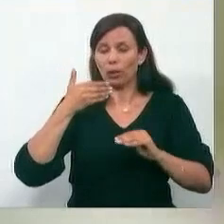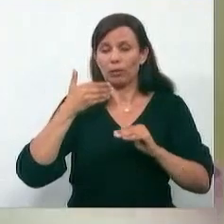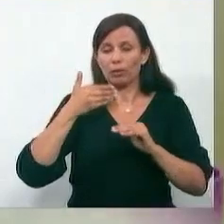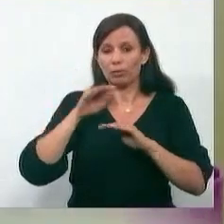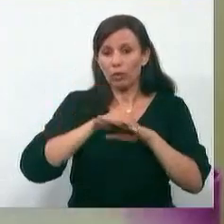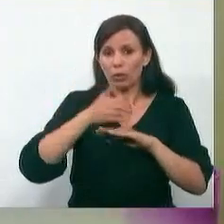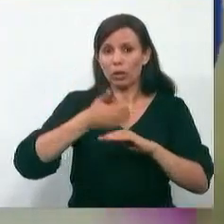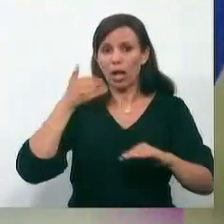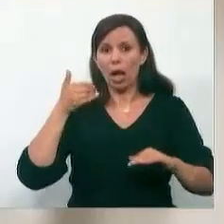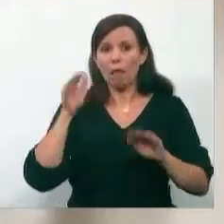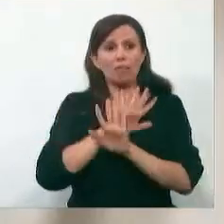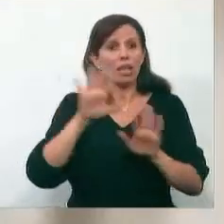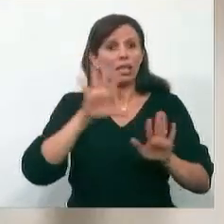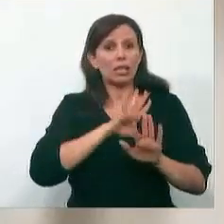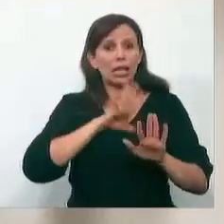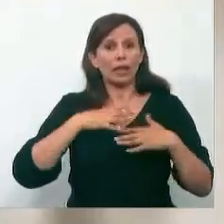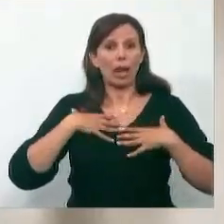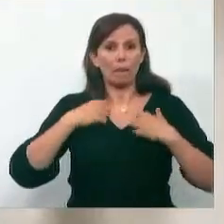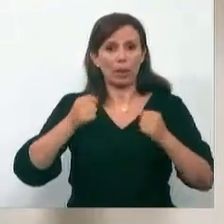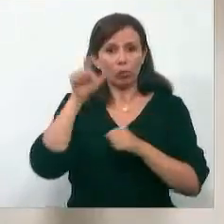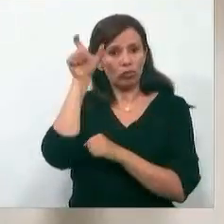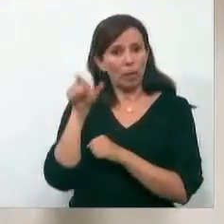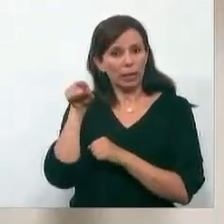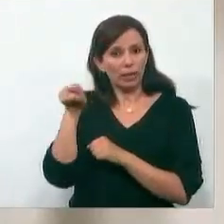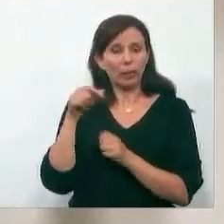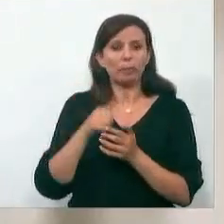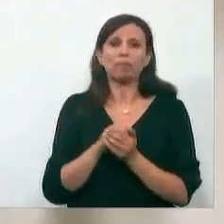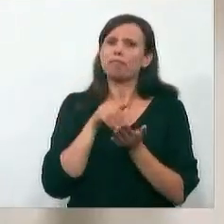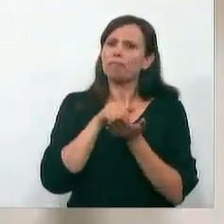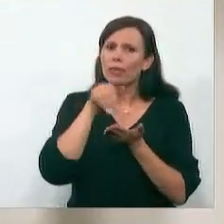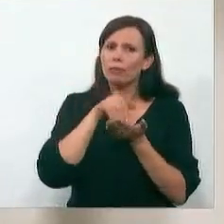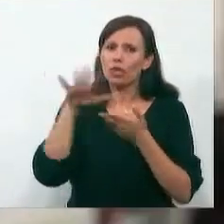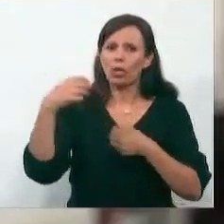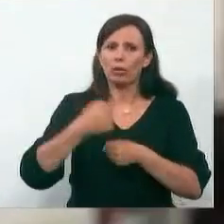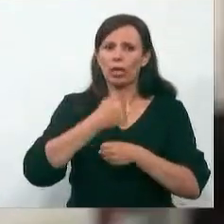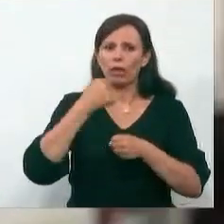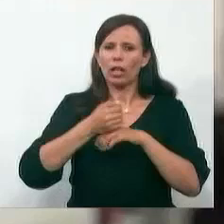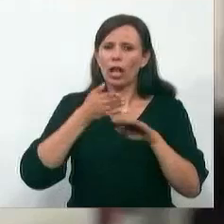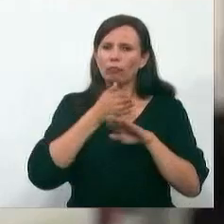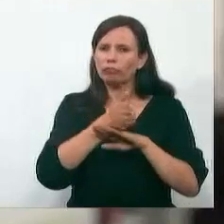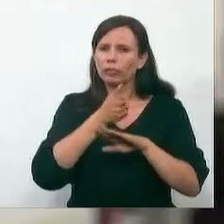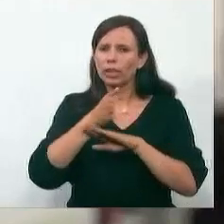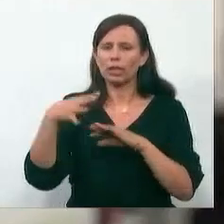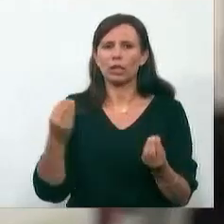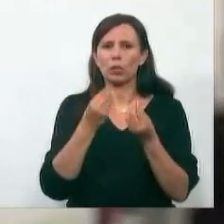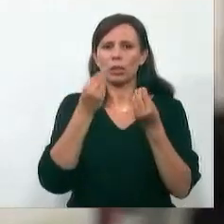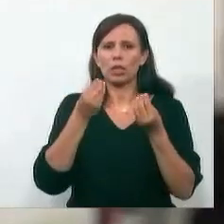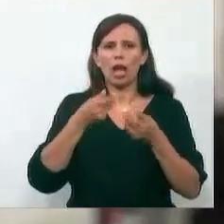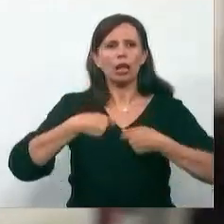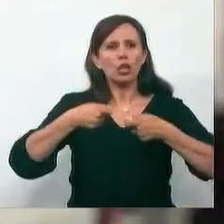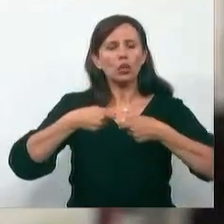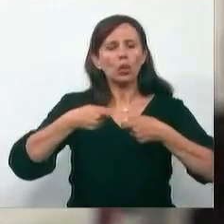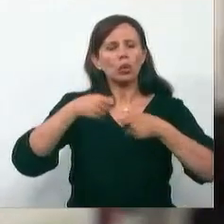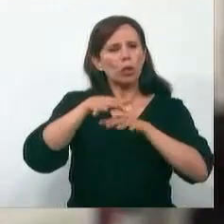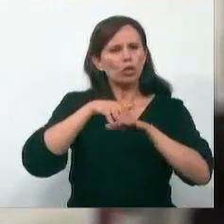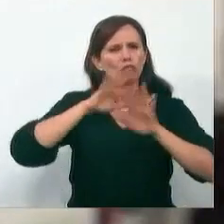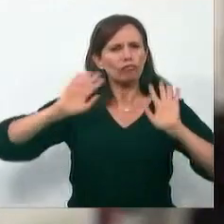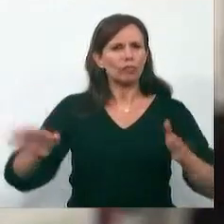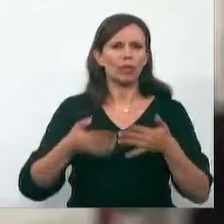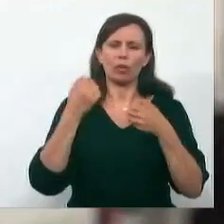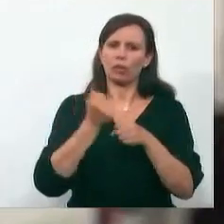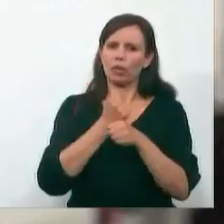the patient health at risk. We continue to work to introduce the product into the market. We feel the urgency, and we're